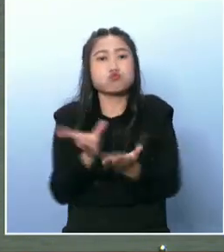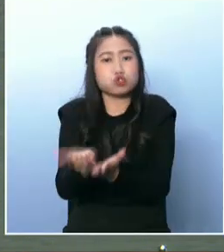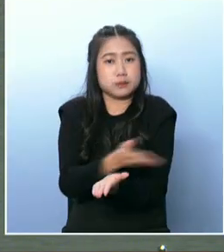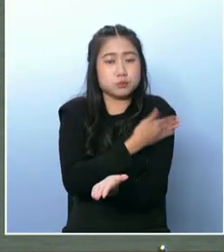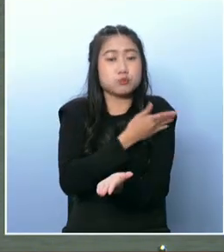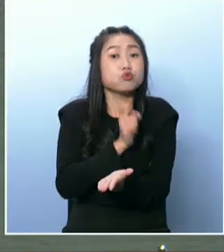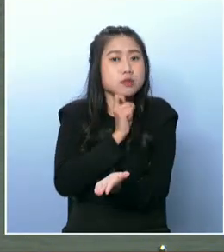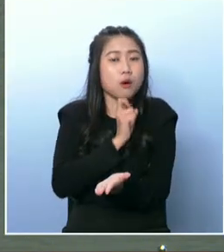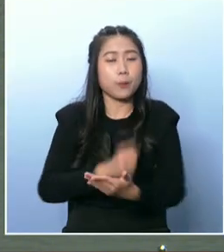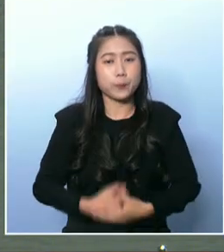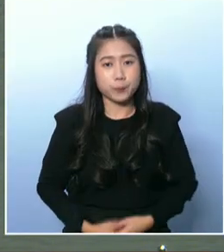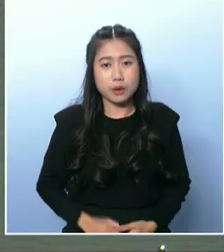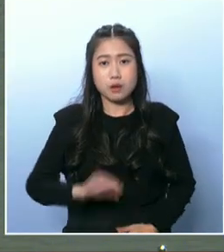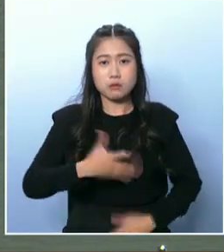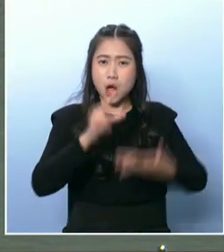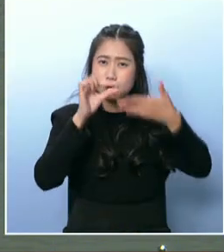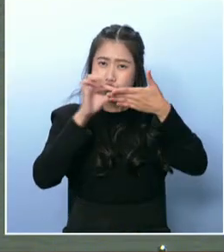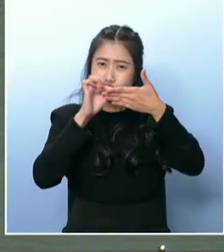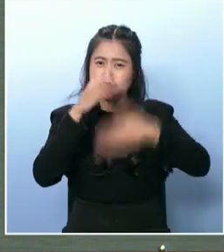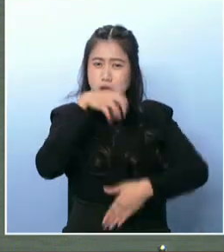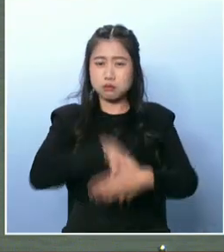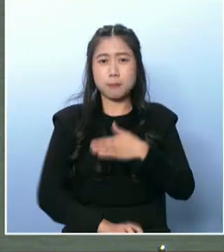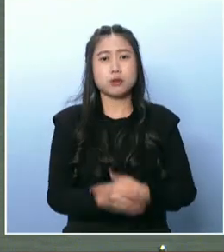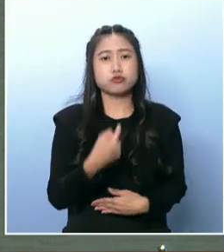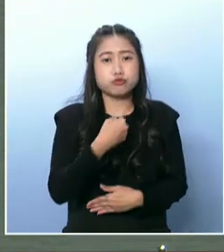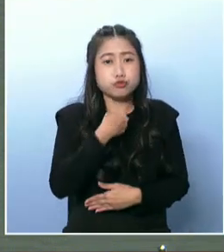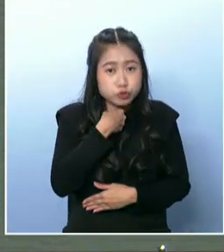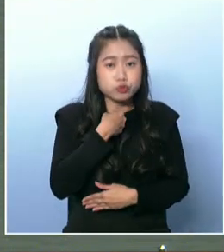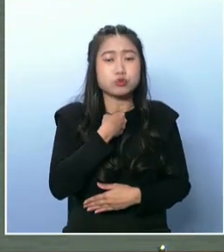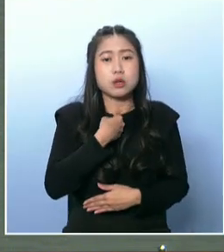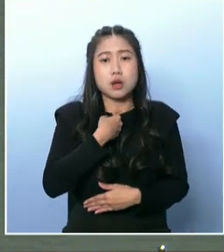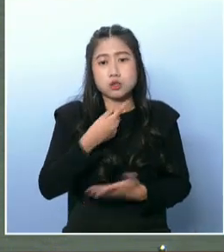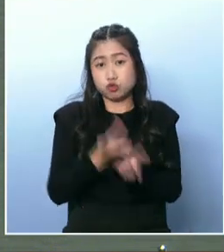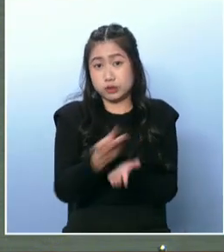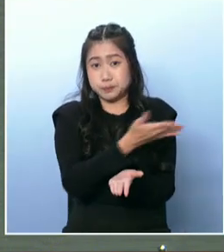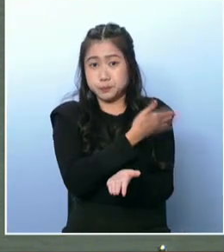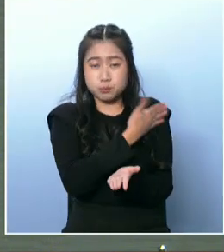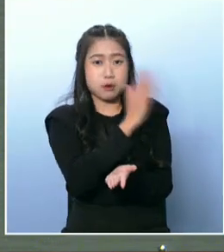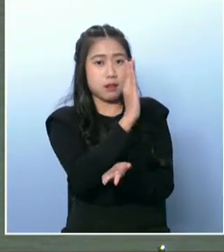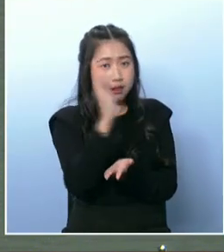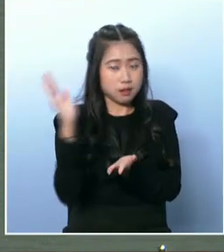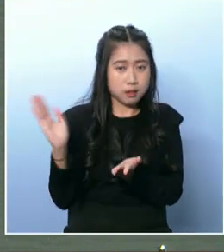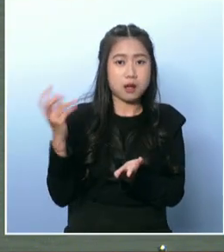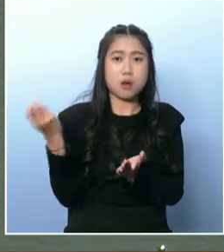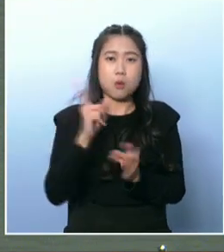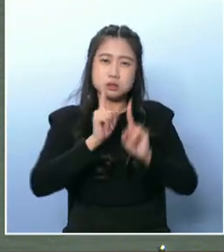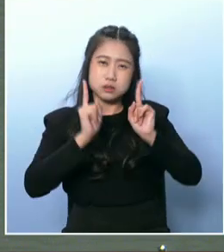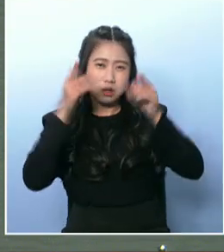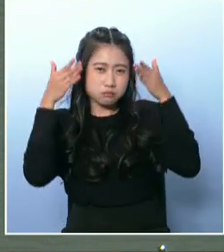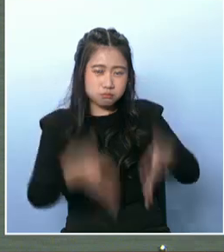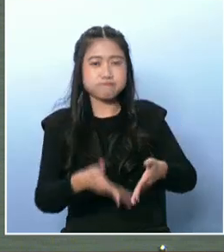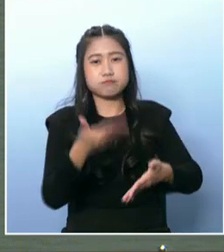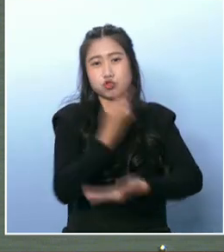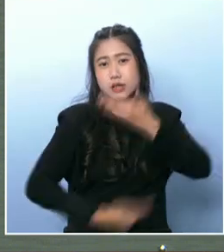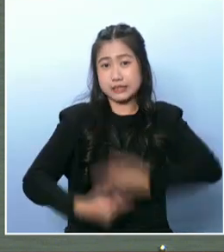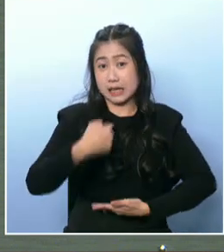are different types of professionals involved. But for the different types of hostels, the different types of